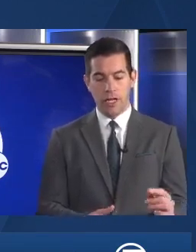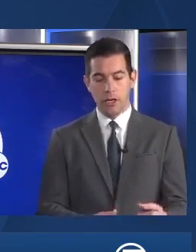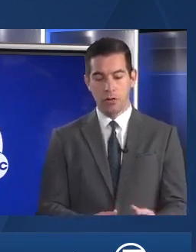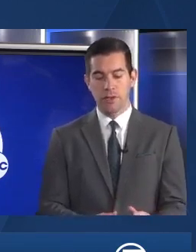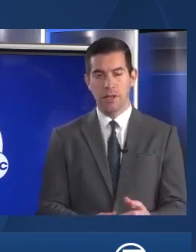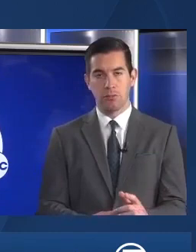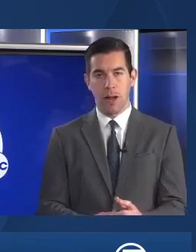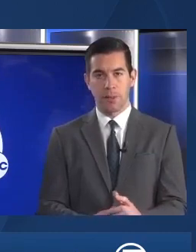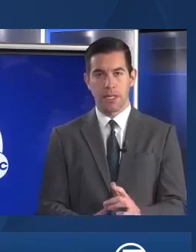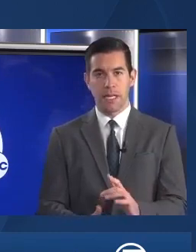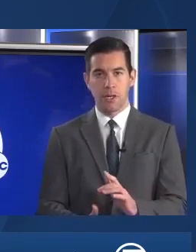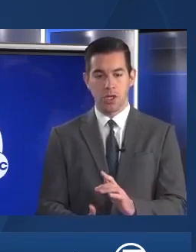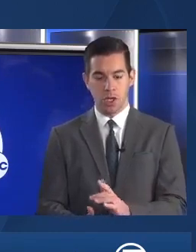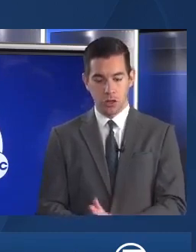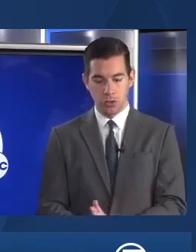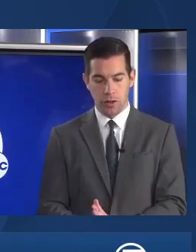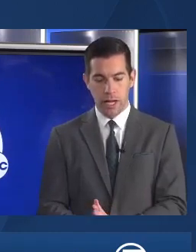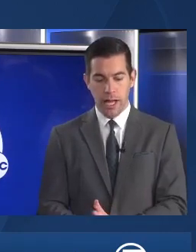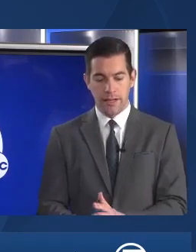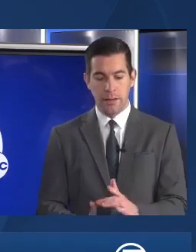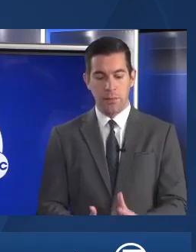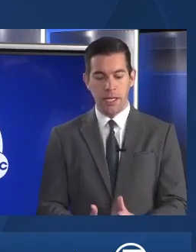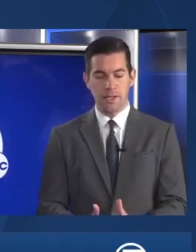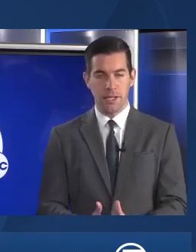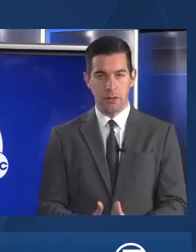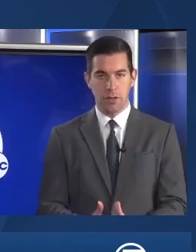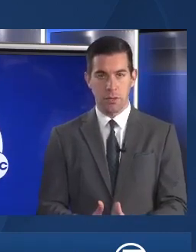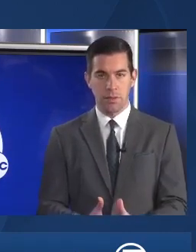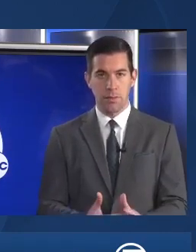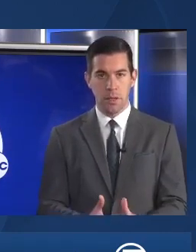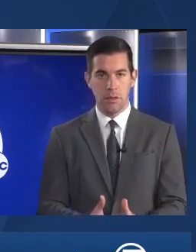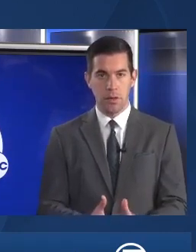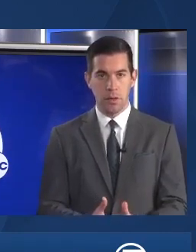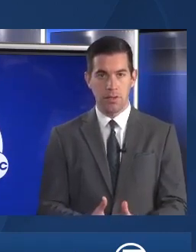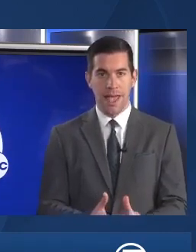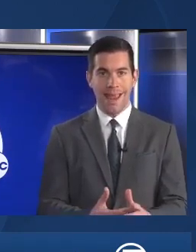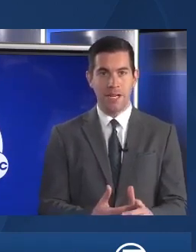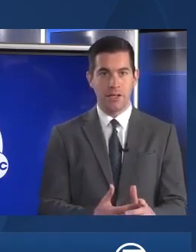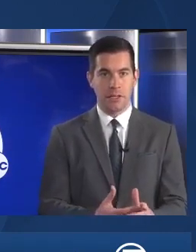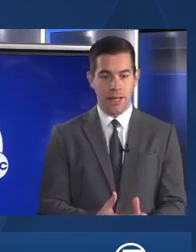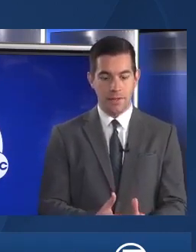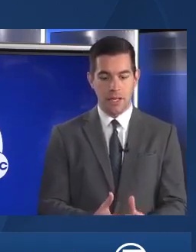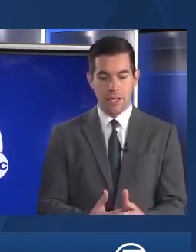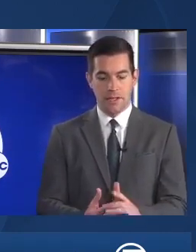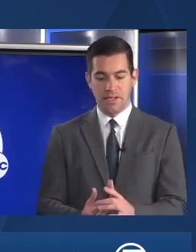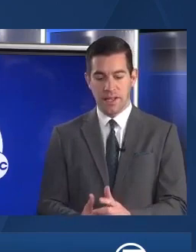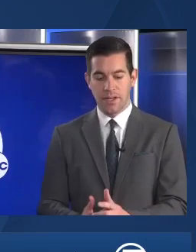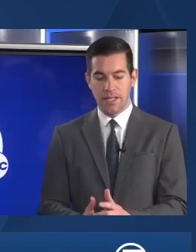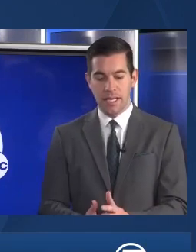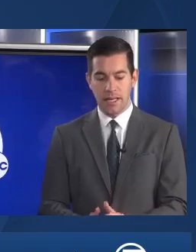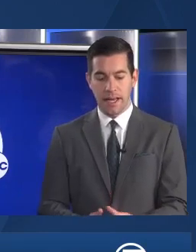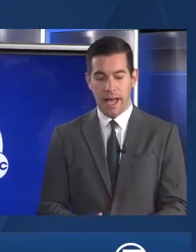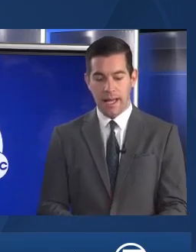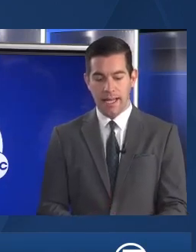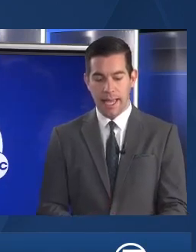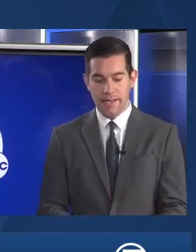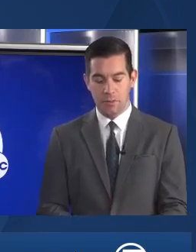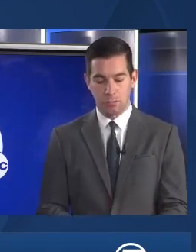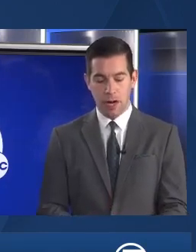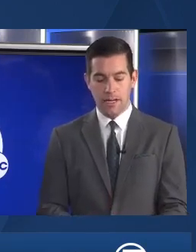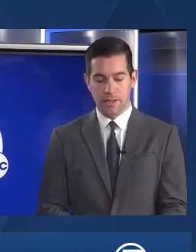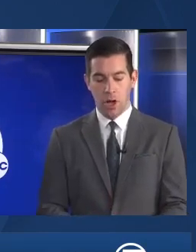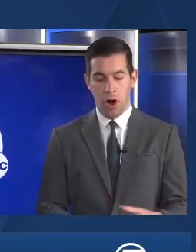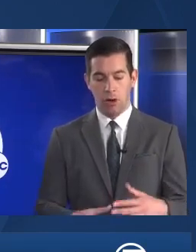are increasing rapidly in children, that the biggest increase was among those ages 11 to 17, that high